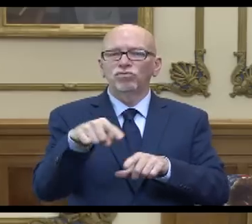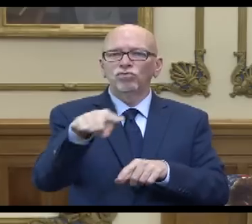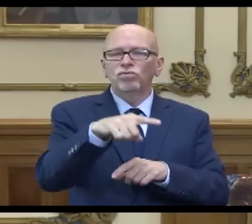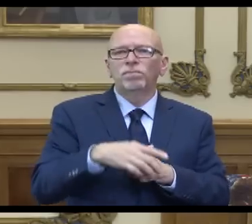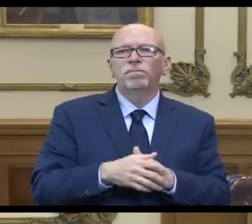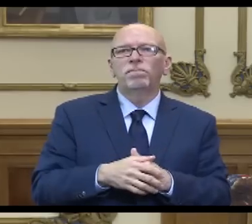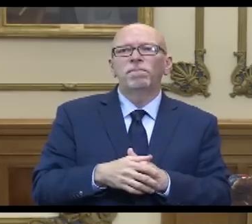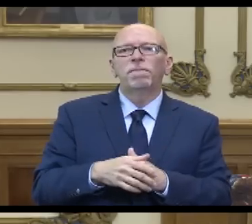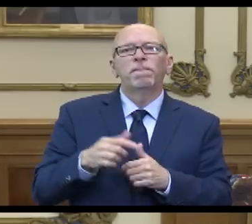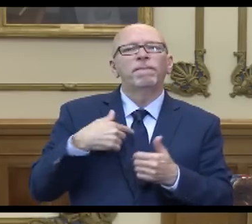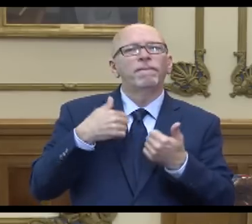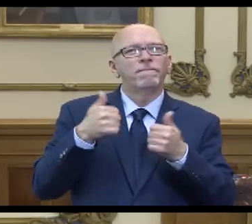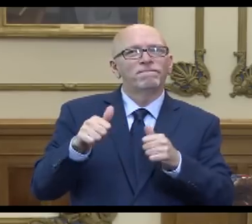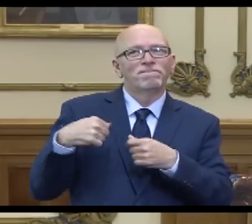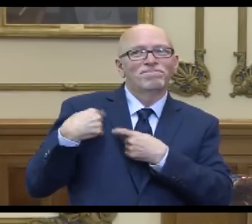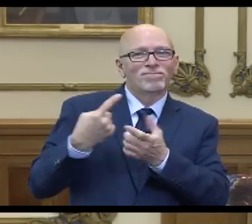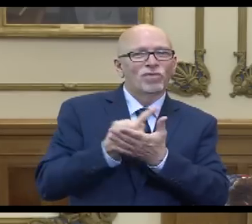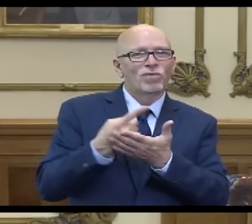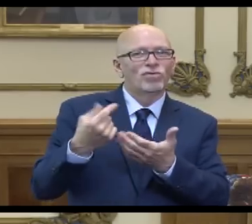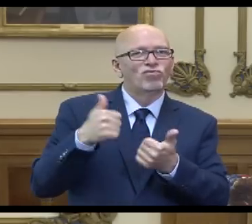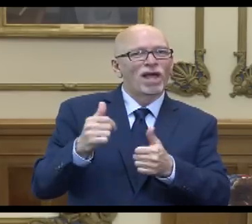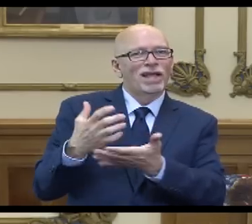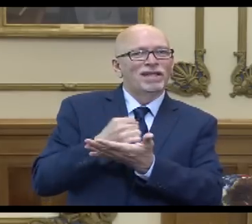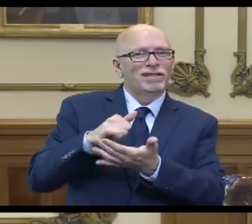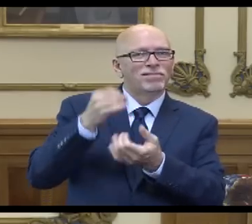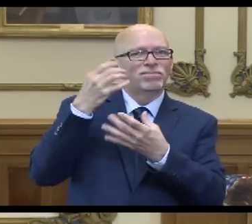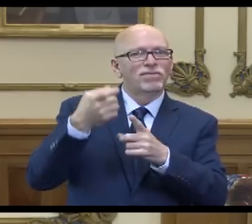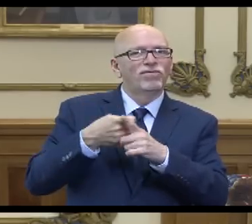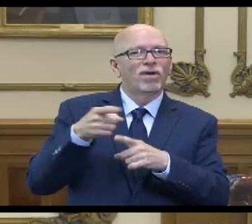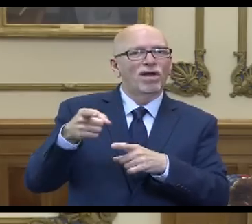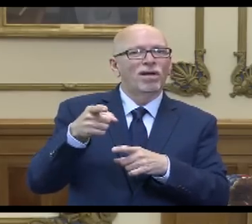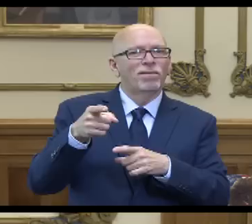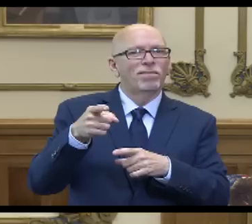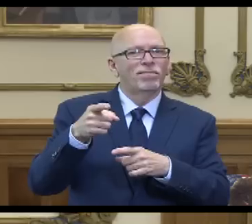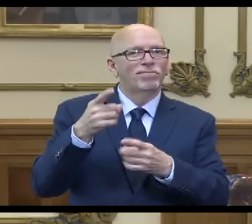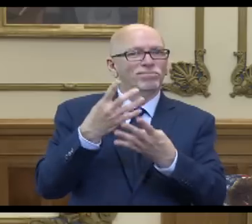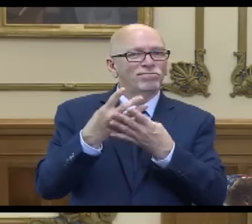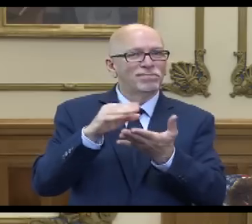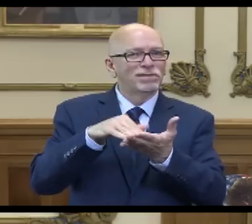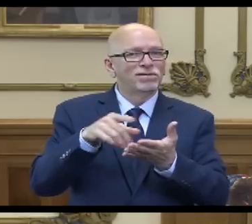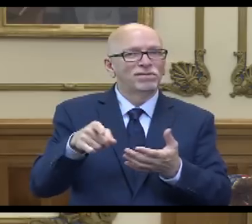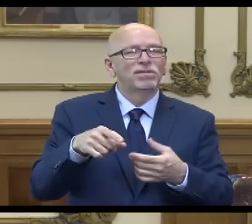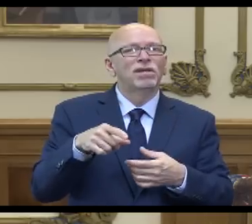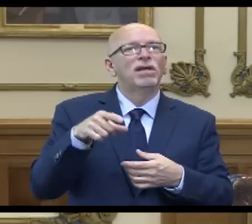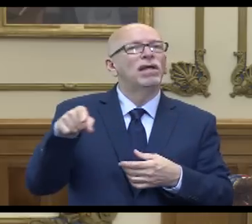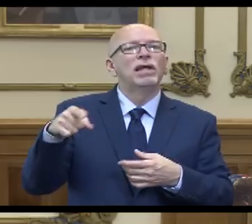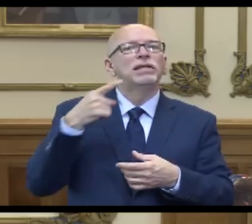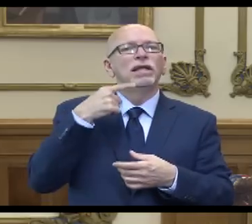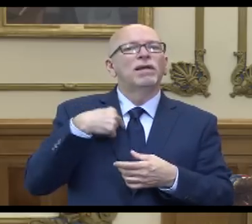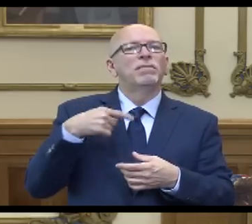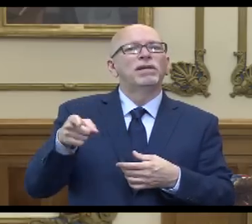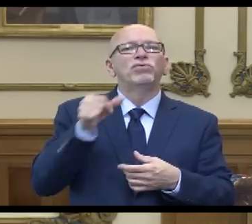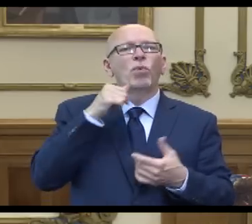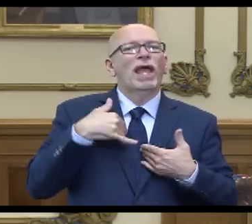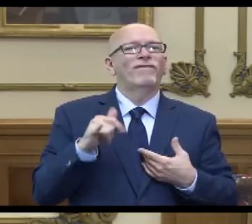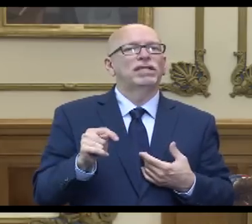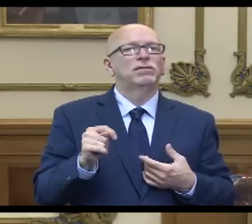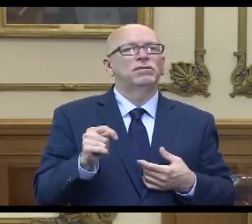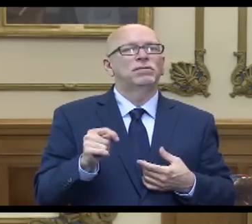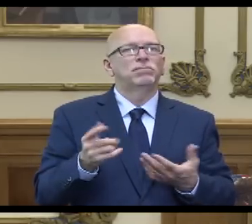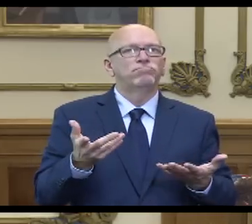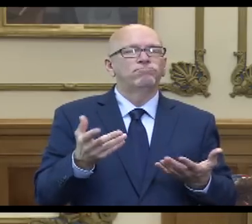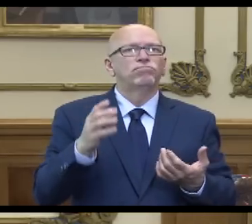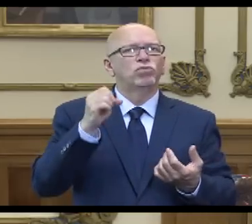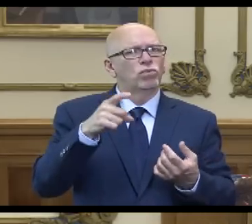I've been trying for more than a week to get that data from the Joint Information Center. They keep telling me they don't have it.